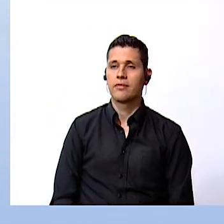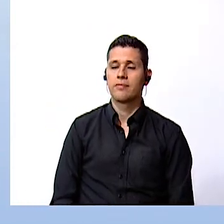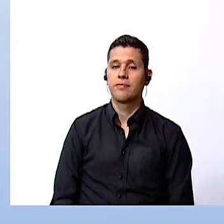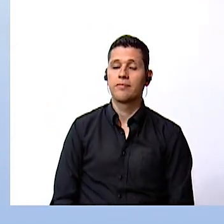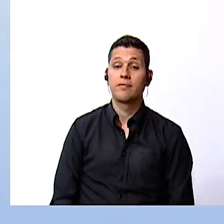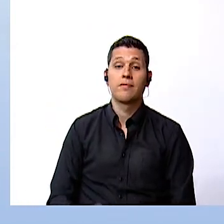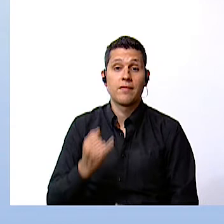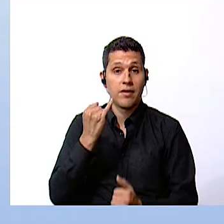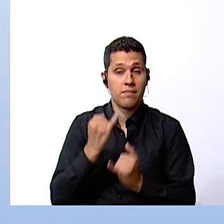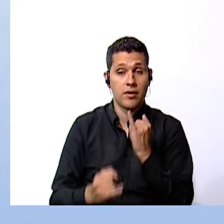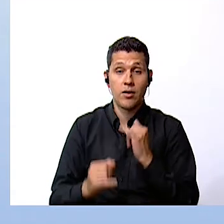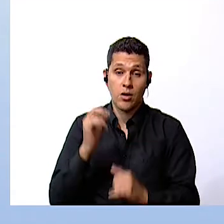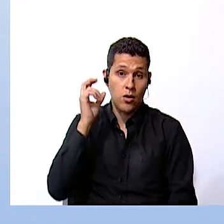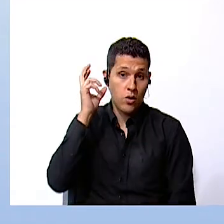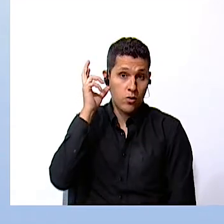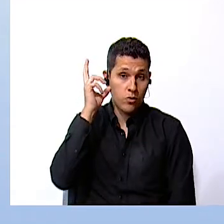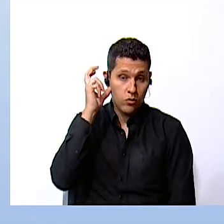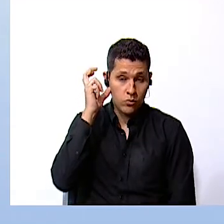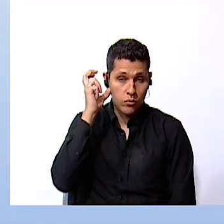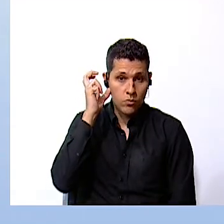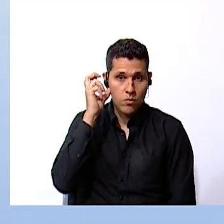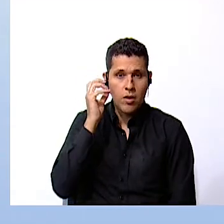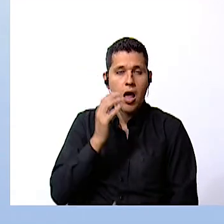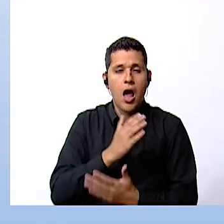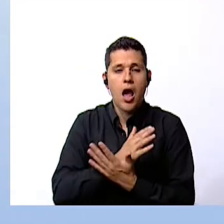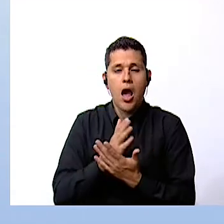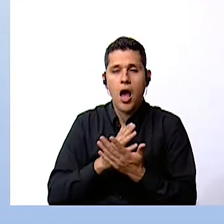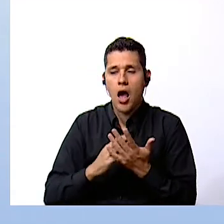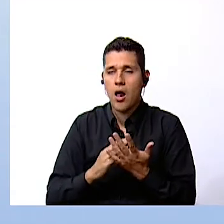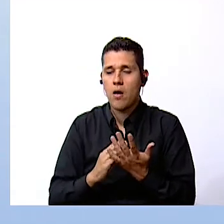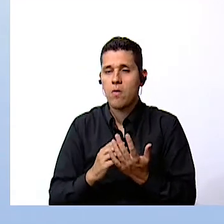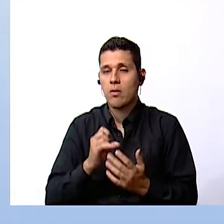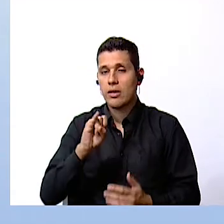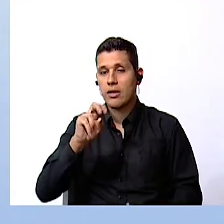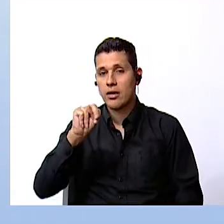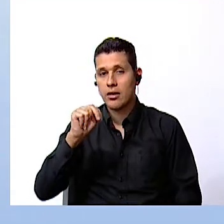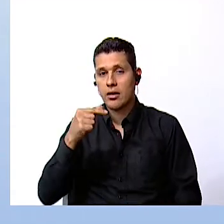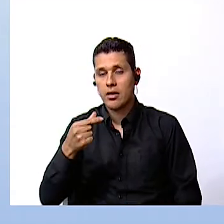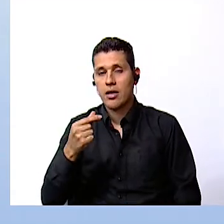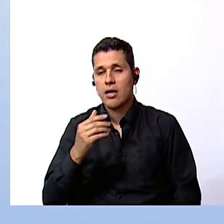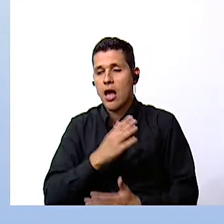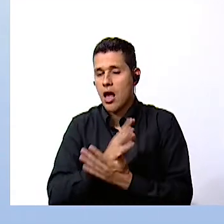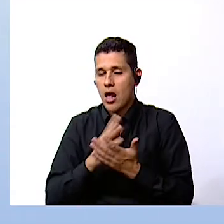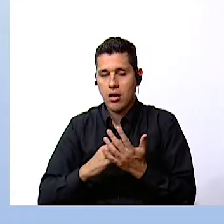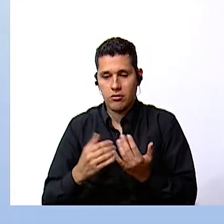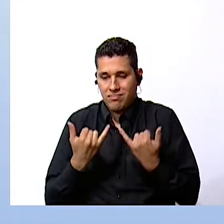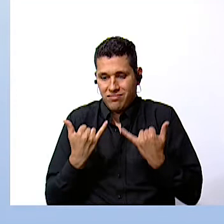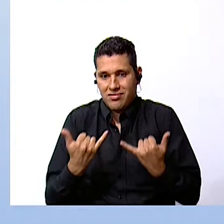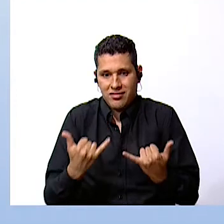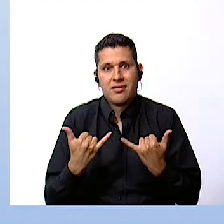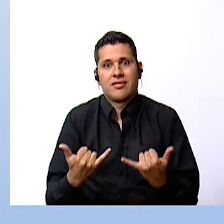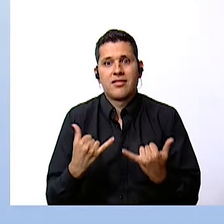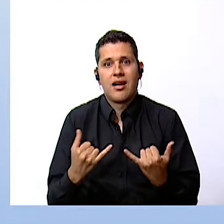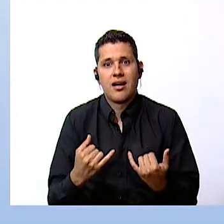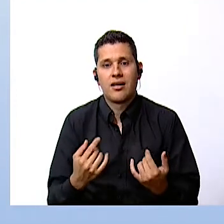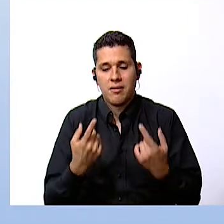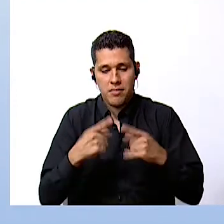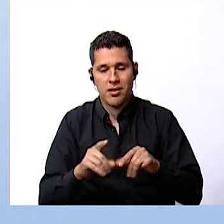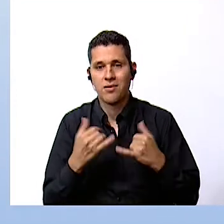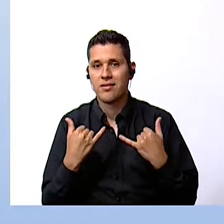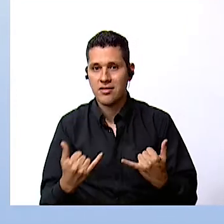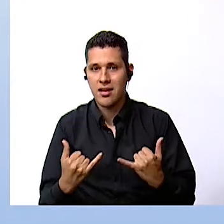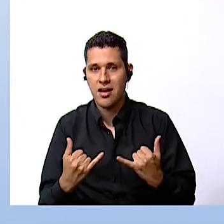sound if the action is happening right now, at this very moment. So let's take a look at